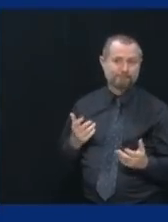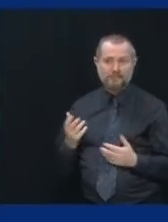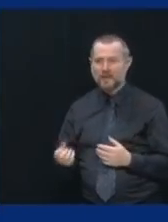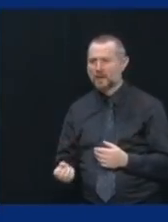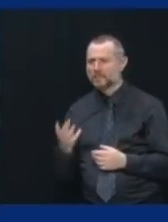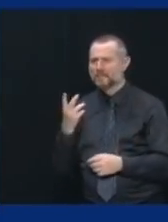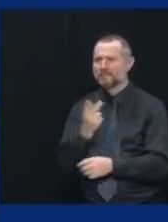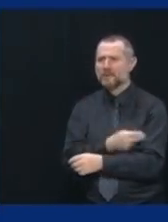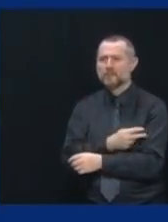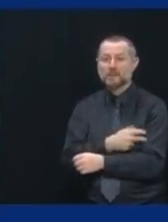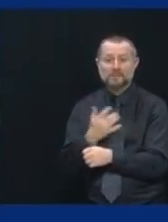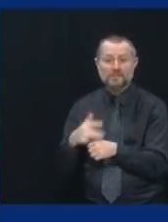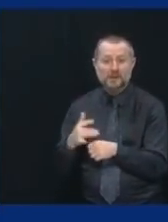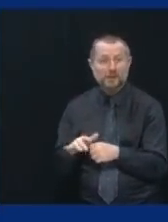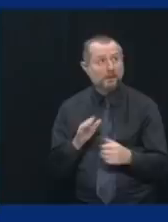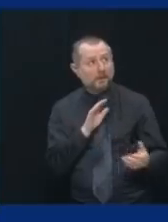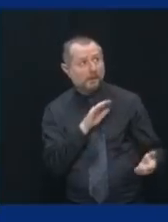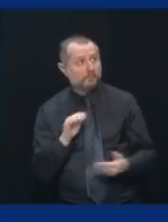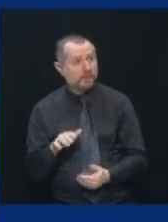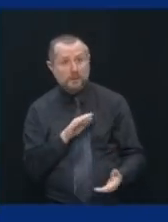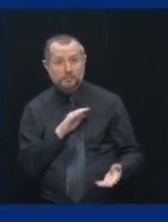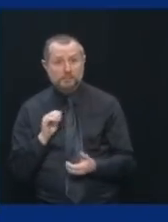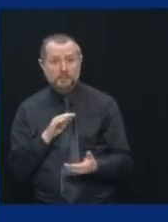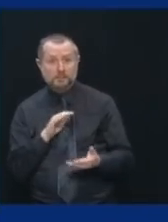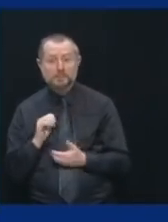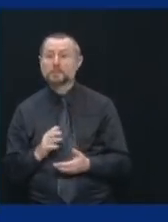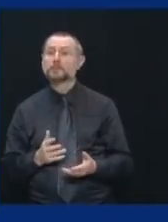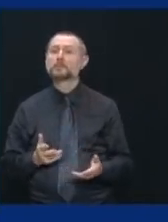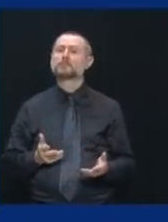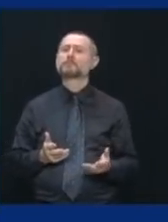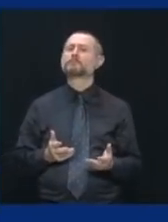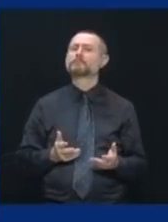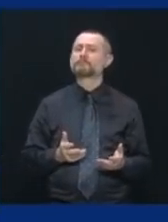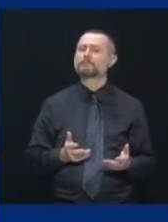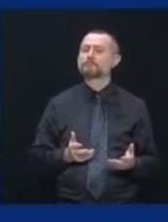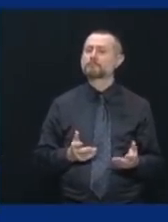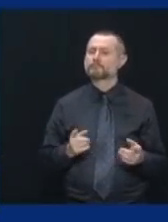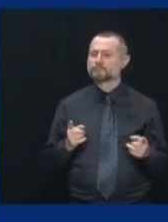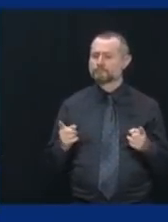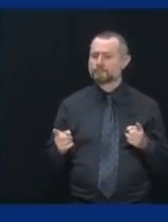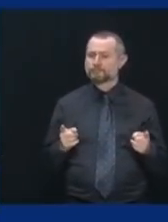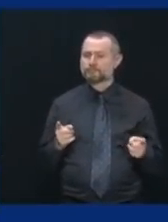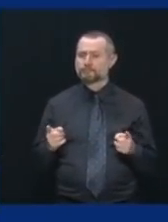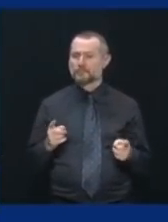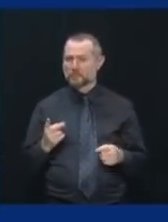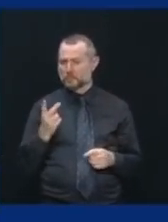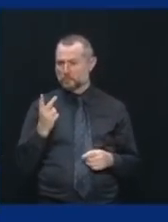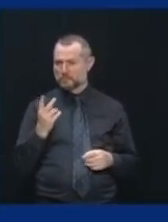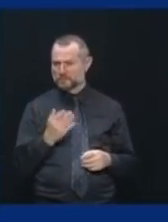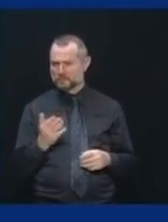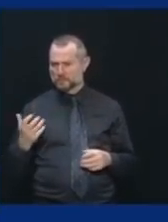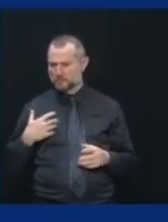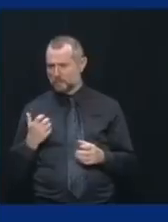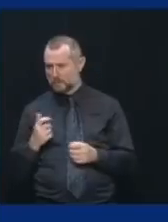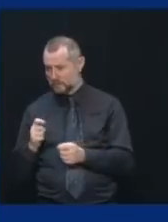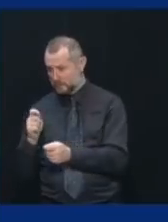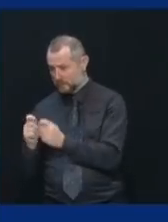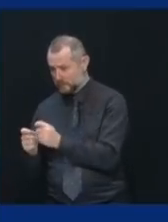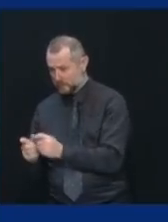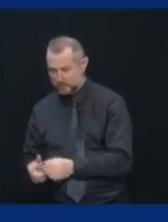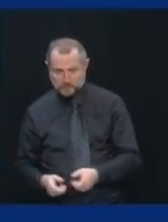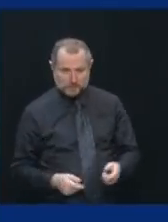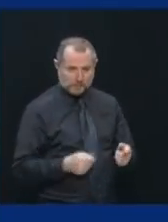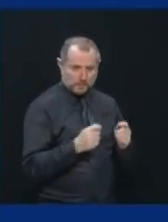the vaccine and how much you're getting. And those two variables